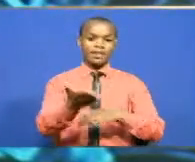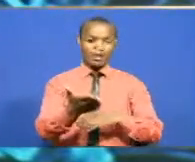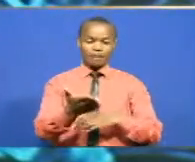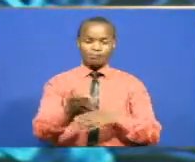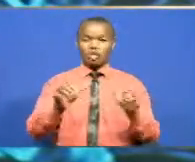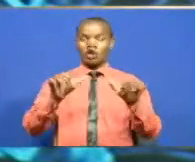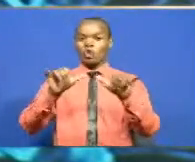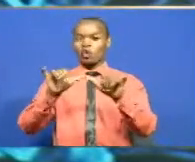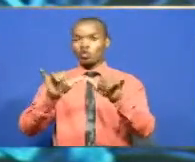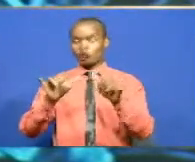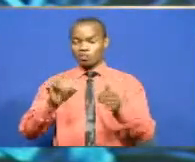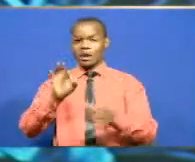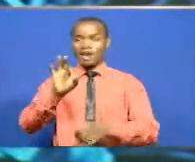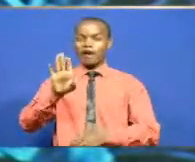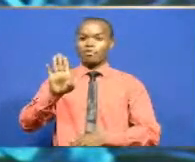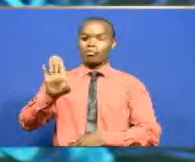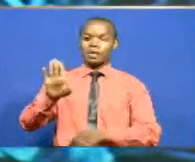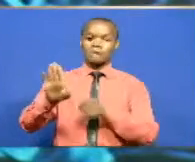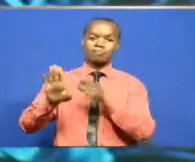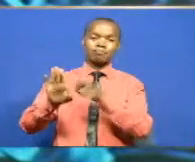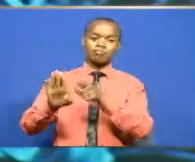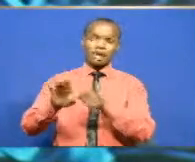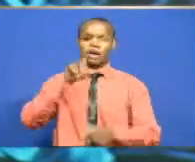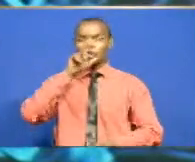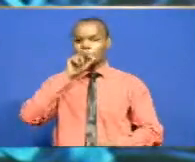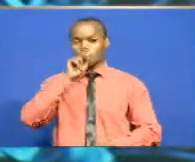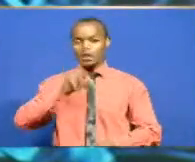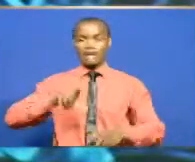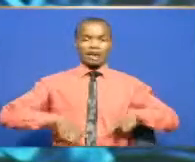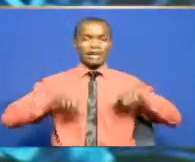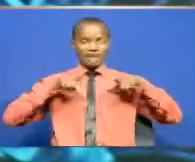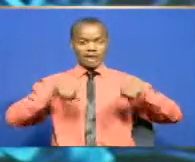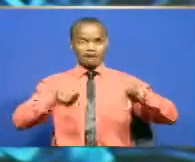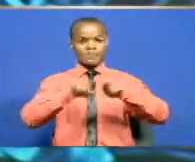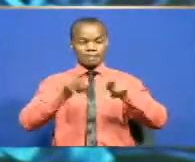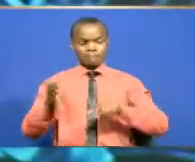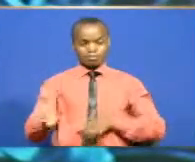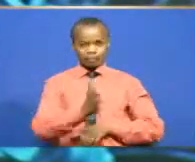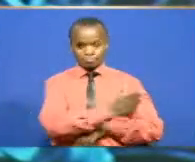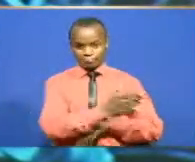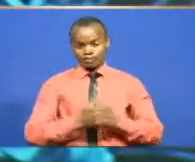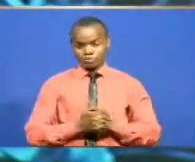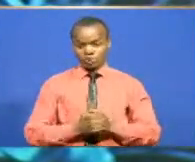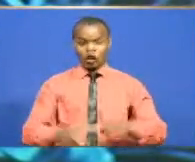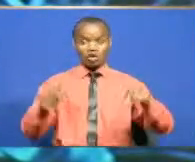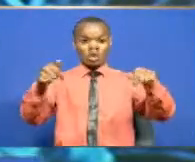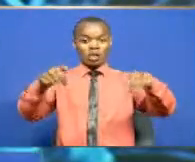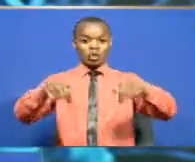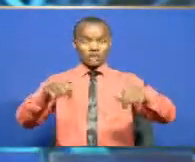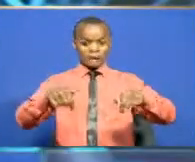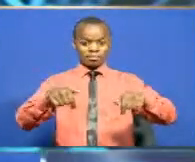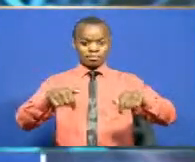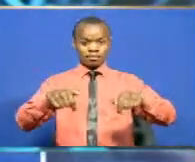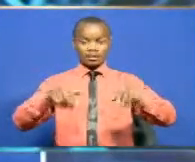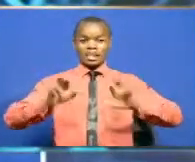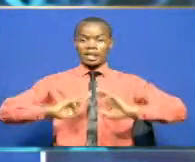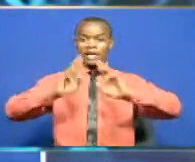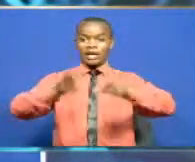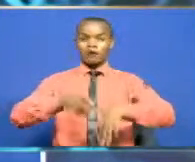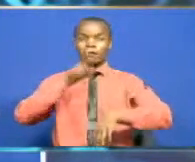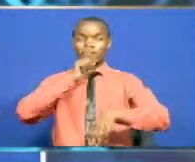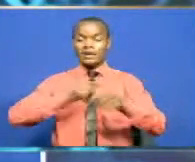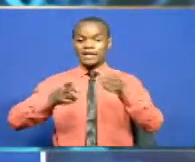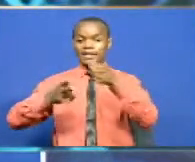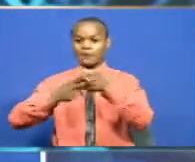YouTube, Facebook, and of course on Twitter. Straight to the news, the country on Monday recorded 756